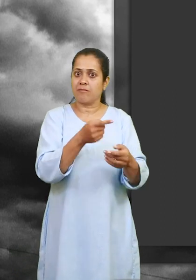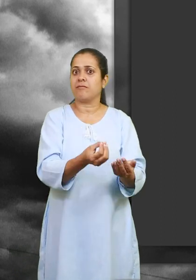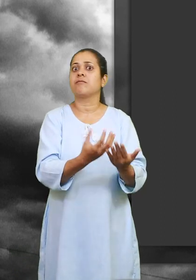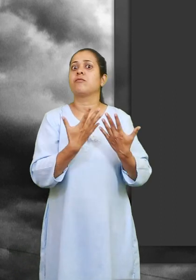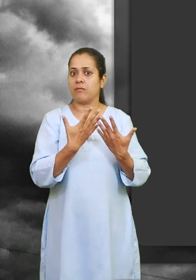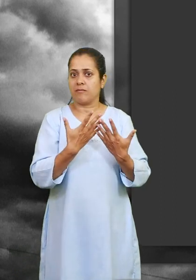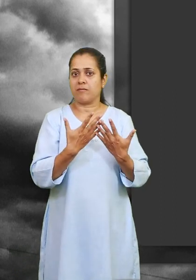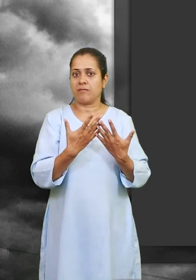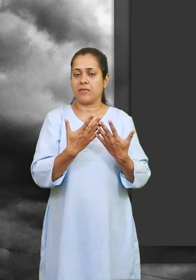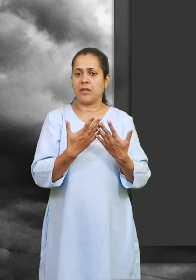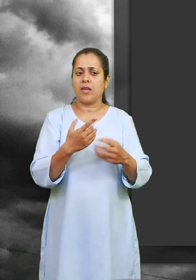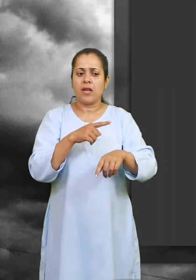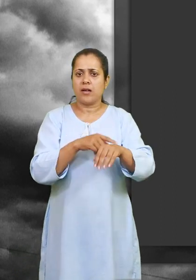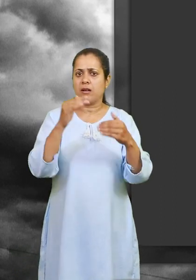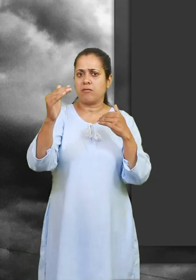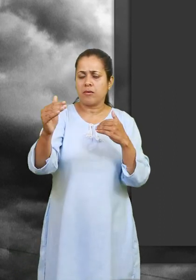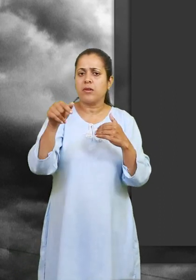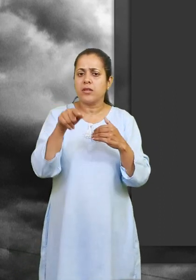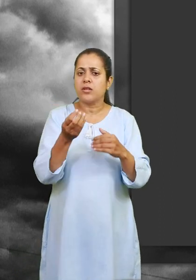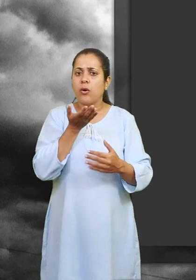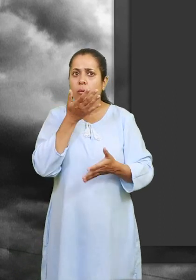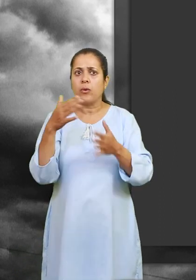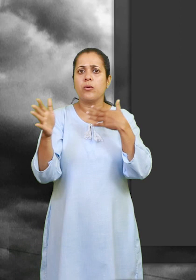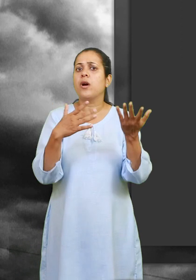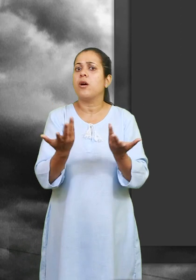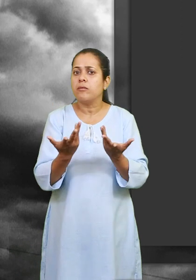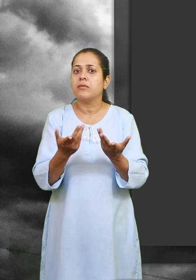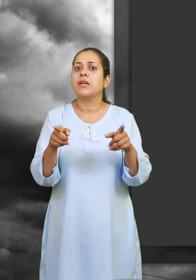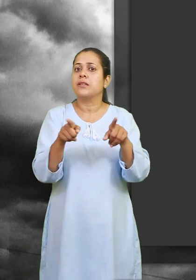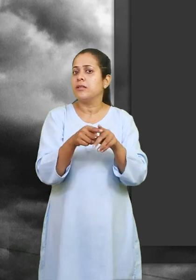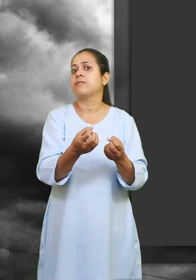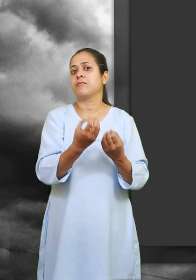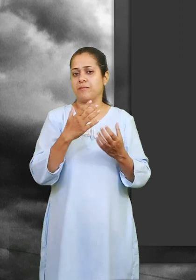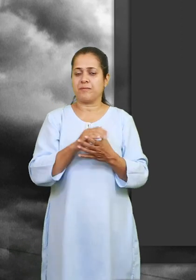is blowing in a particular distance in a particular time.